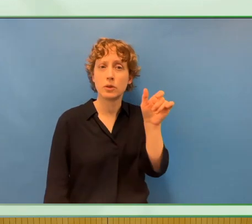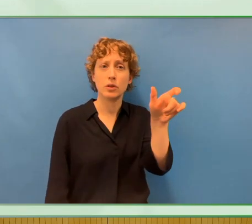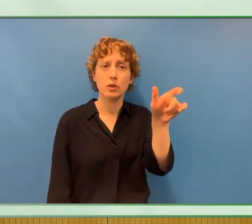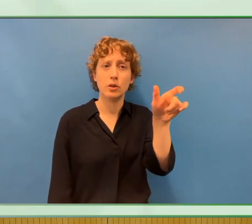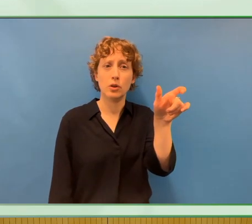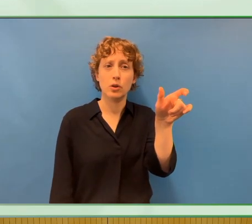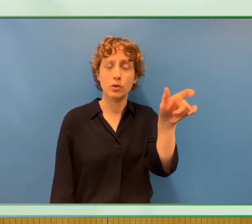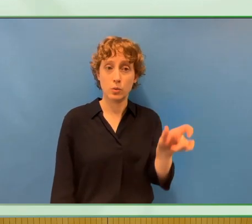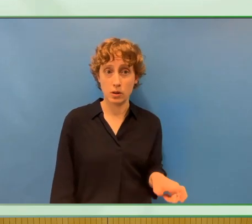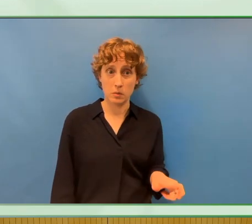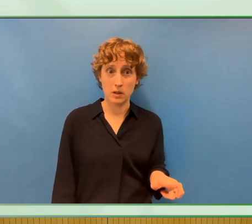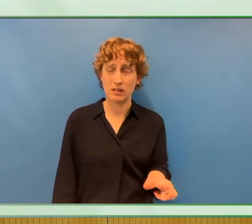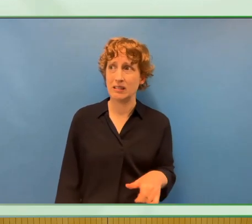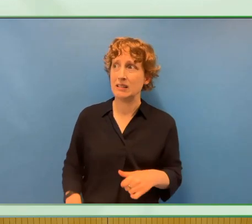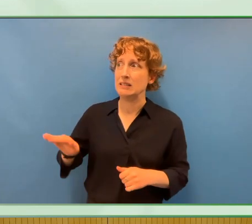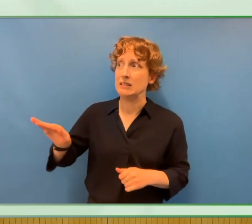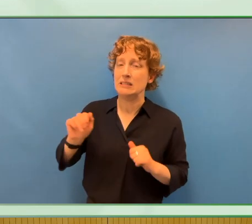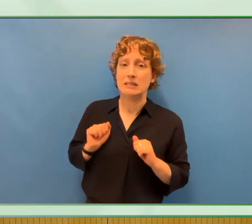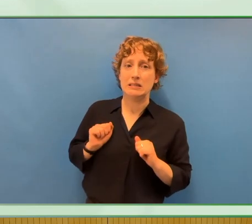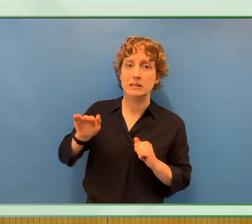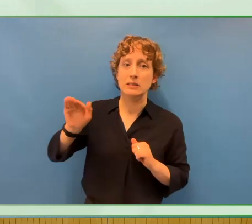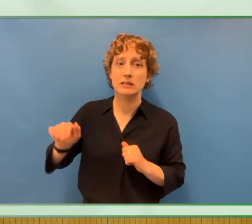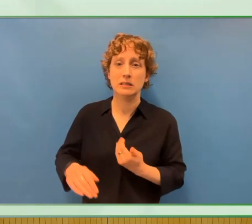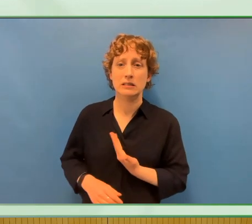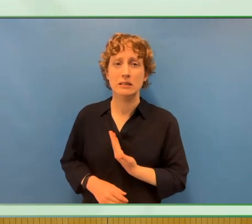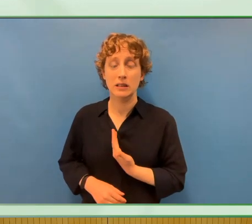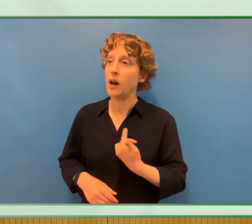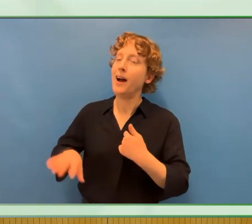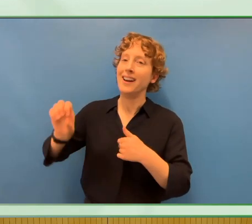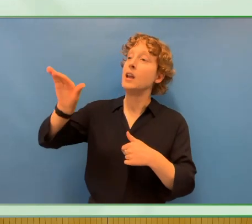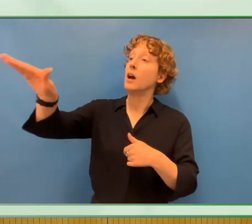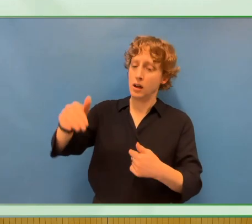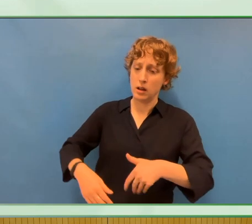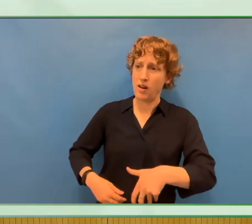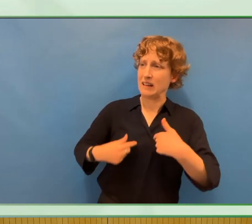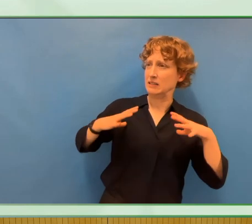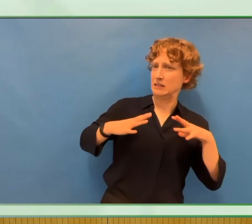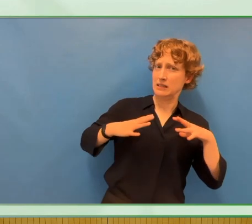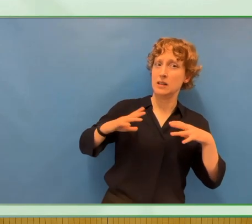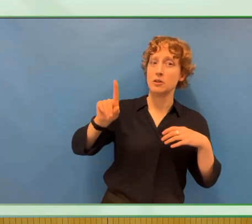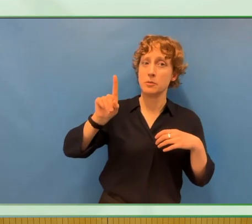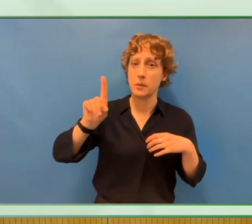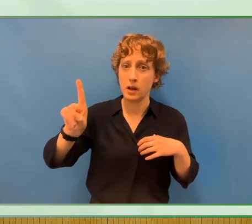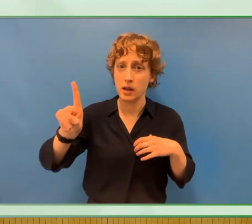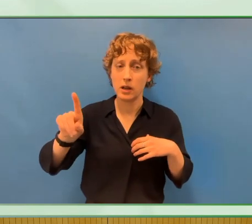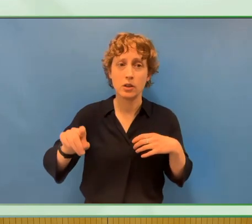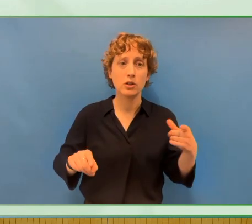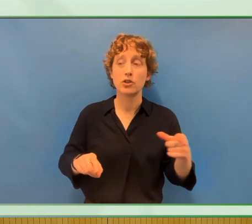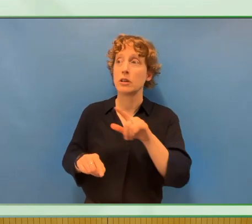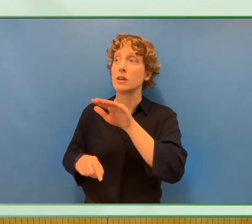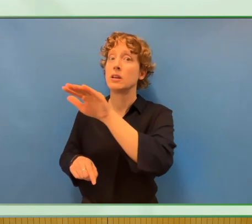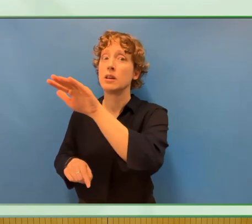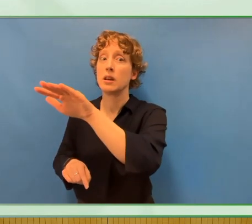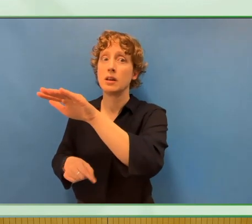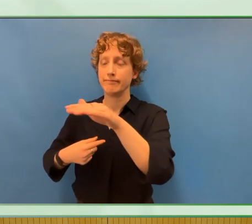has a disability. She doesn't feel entitled to the piece of kit that would let her do her job, which is where I get into that's treating